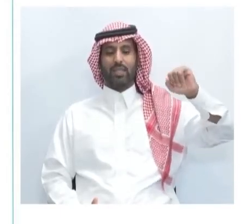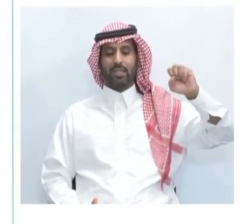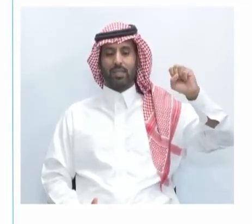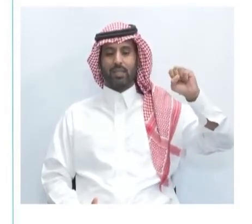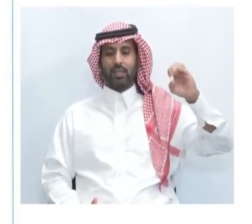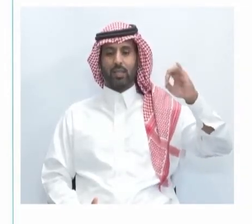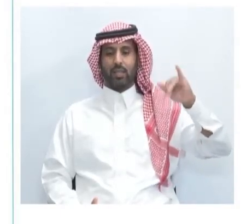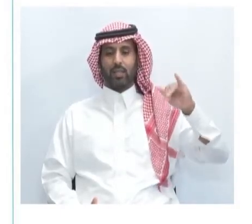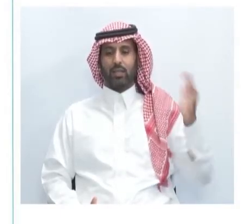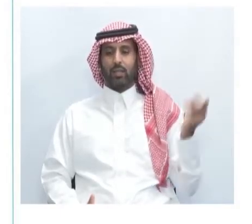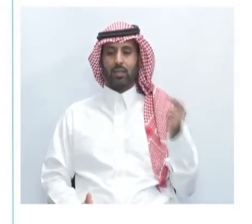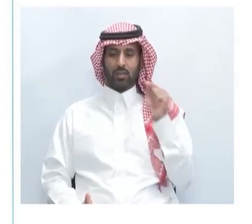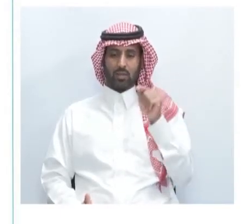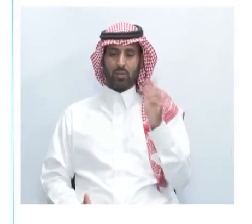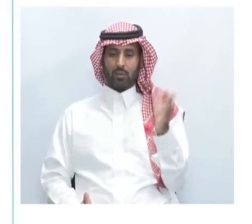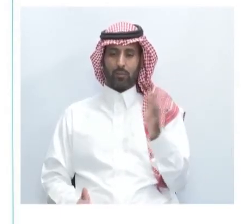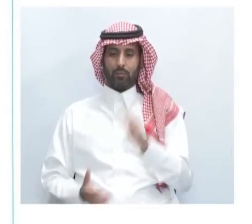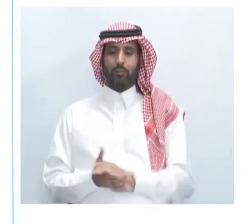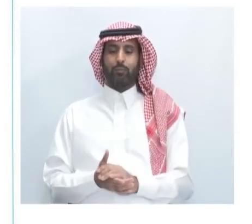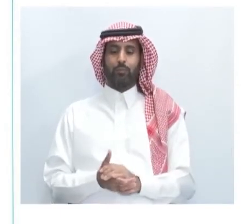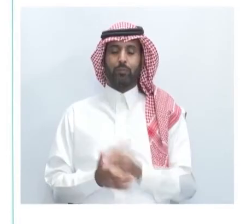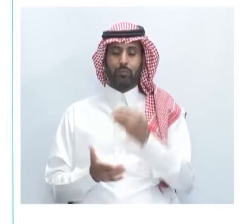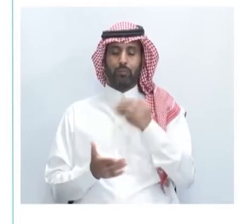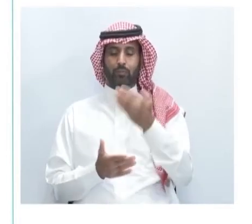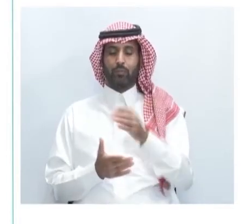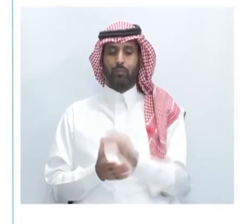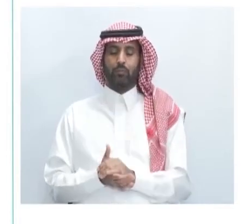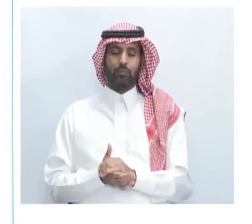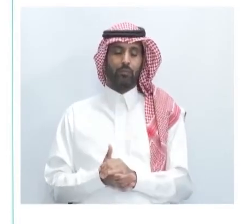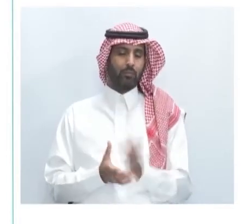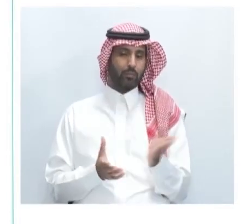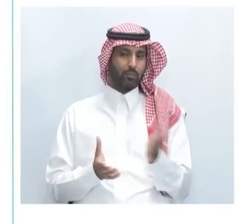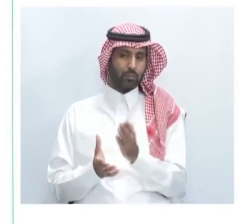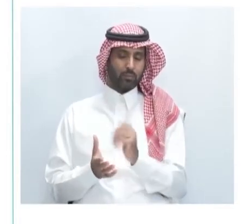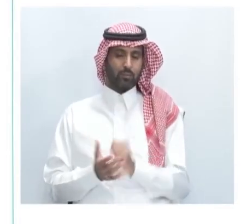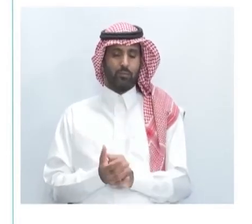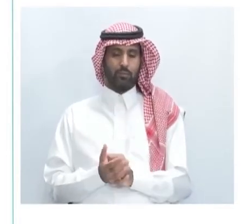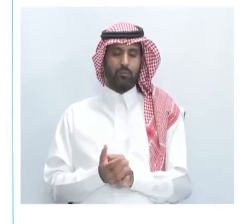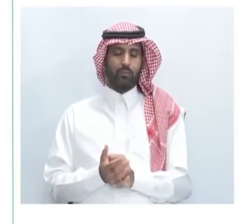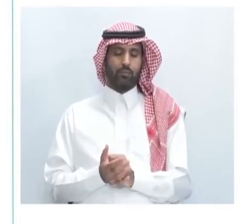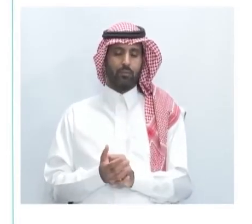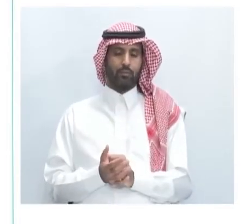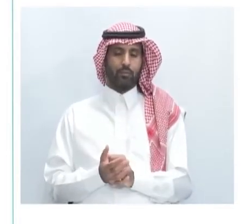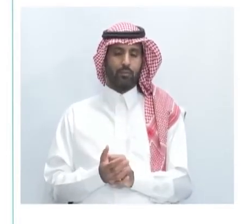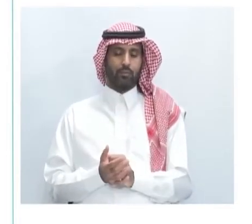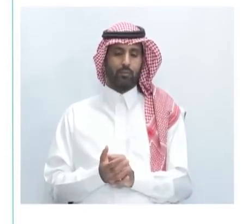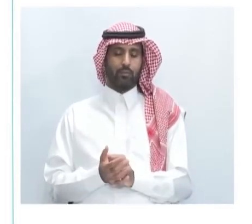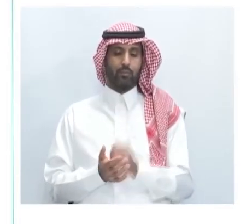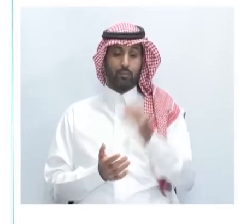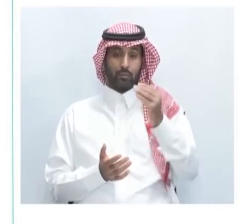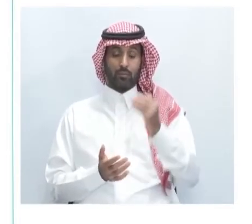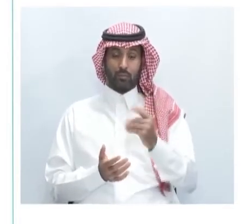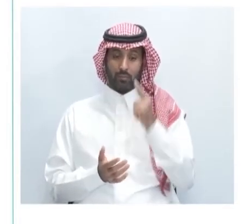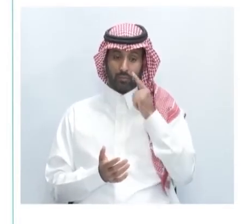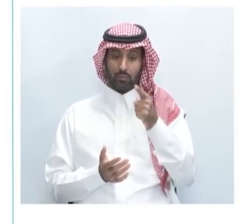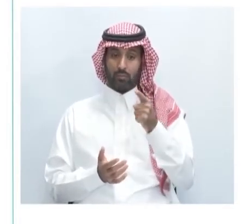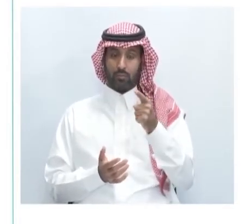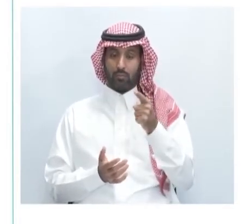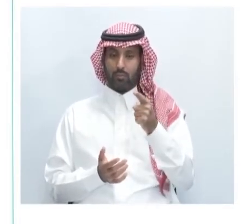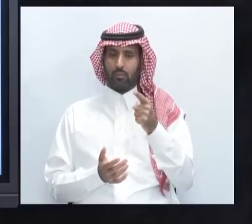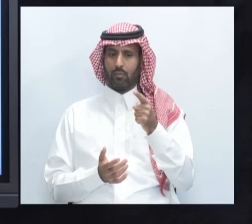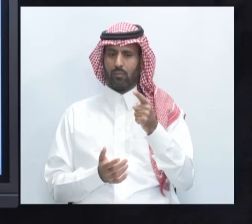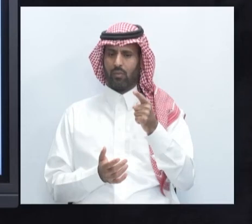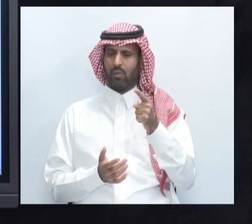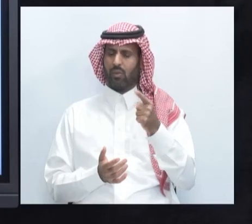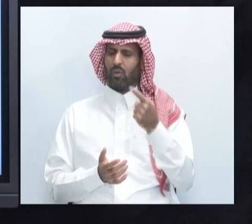N-O-I-S-Y, and a full stop at the end of the sentence. Okay, after that, we have this, and